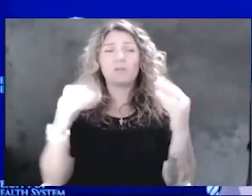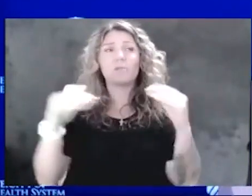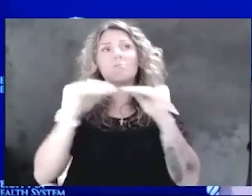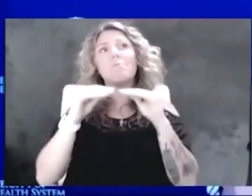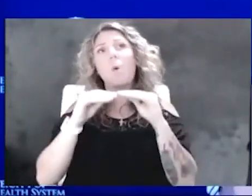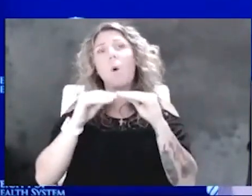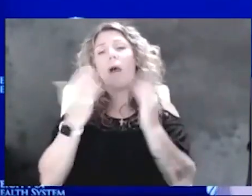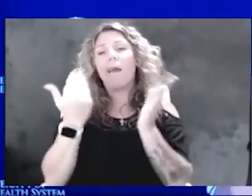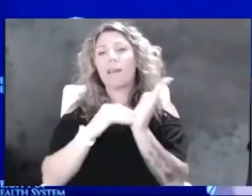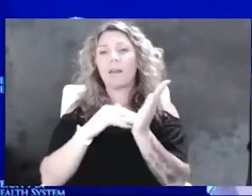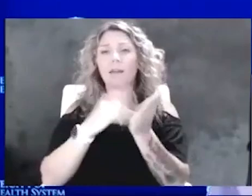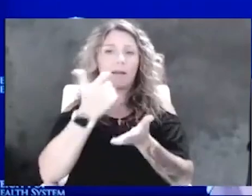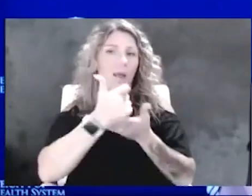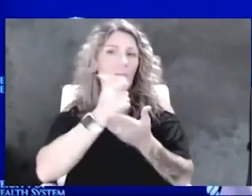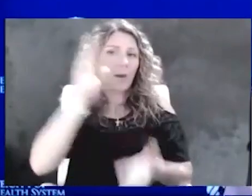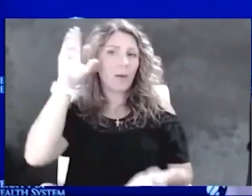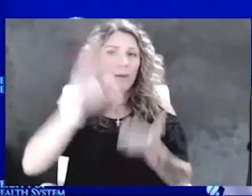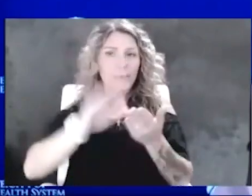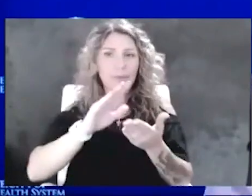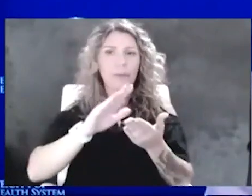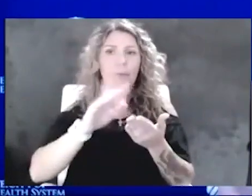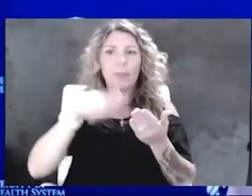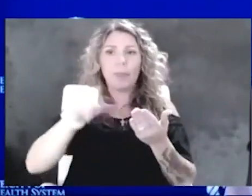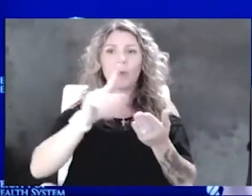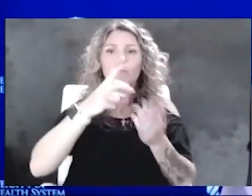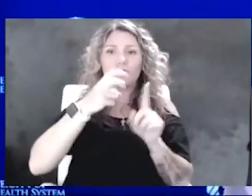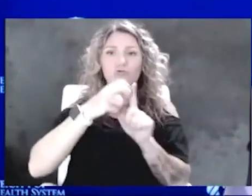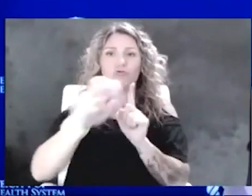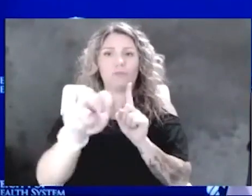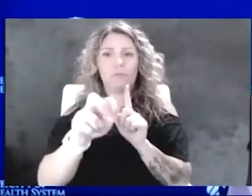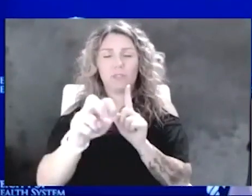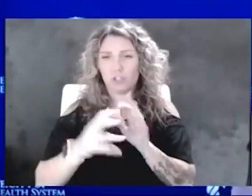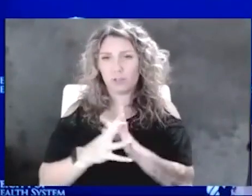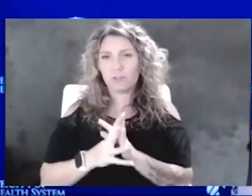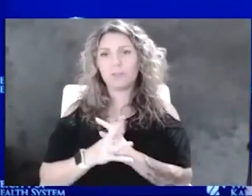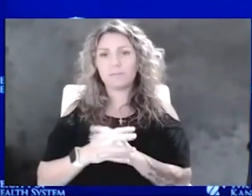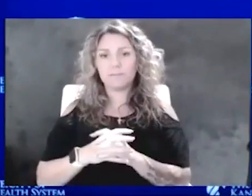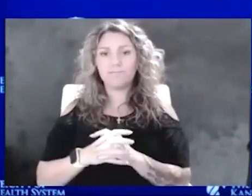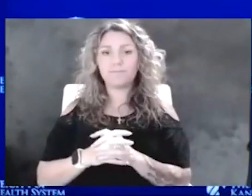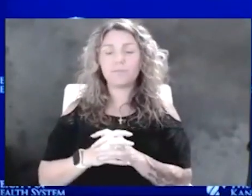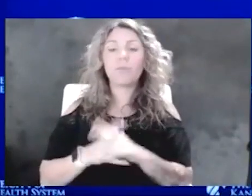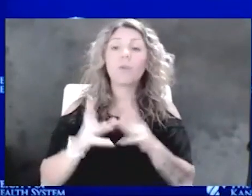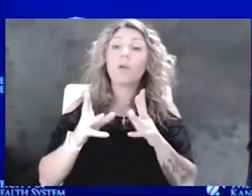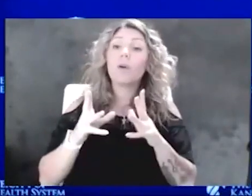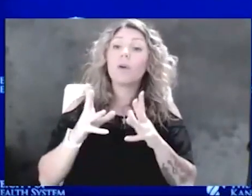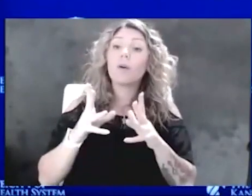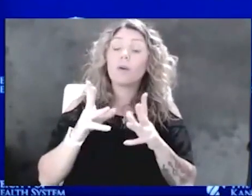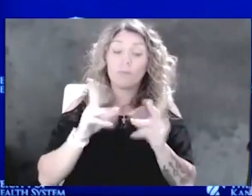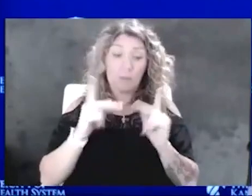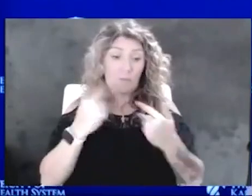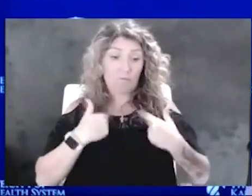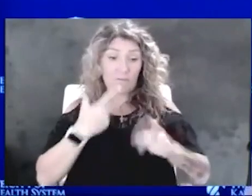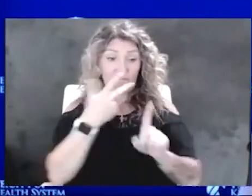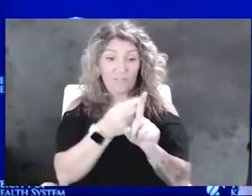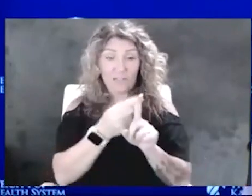helping reduce those transmission areas, because we know that even vaccinated people can still have high viral loads,